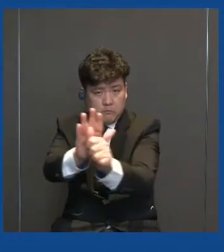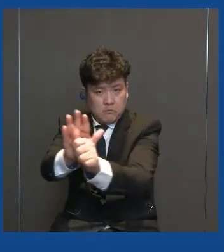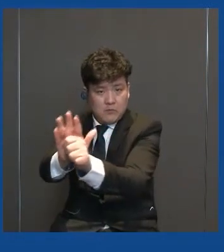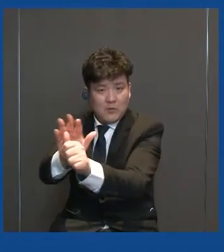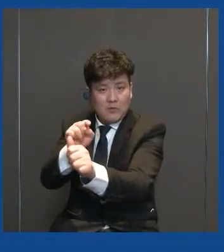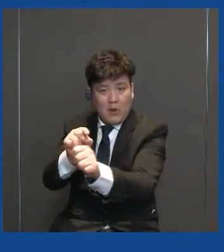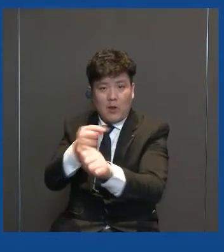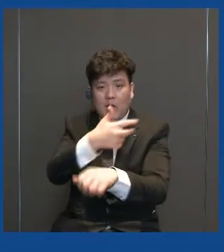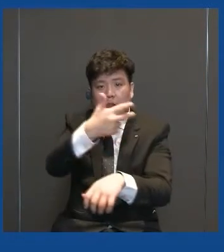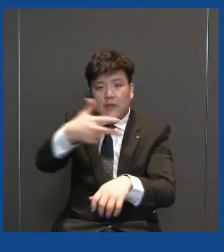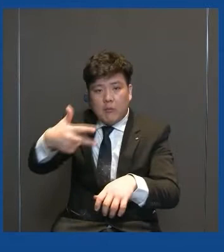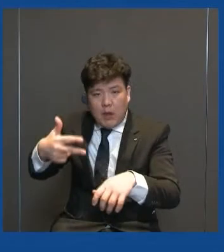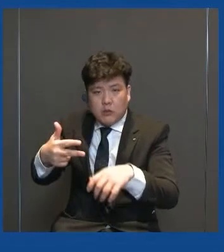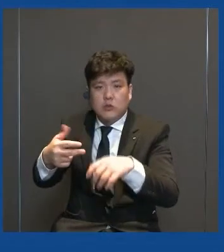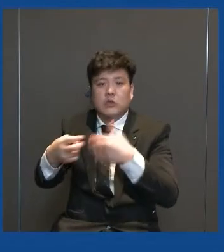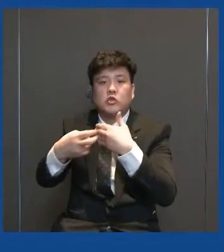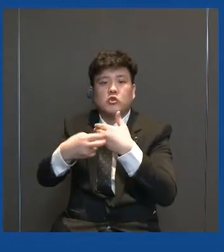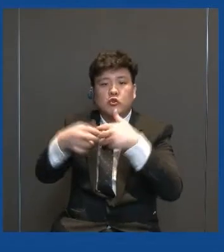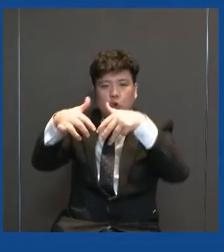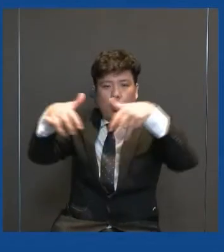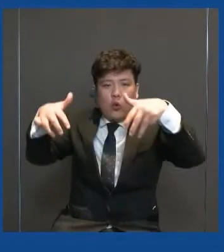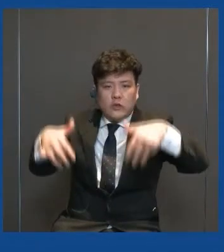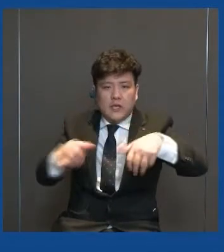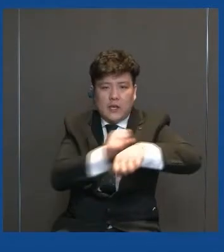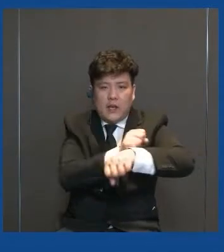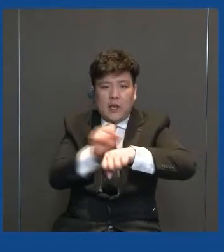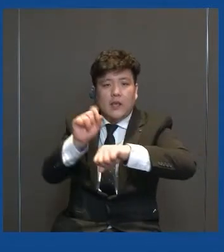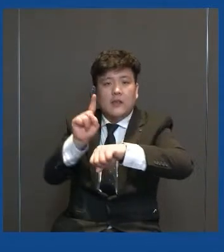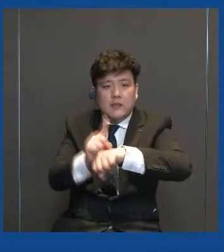the elderly citizens.